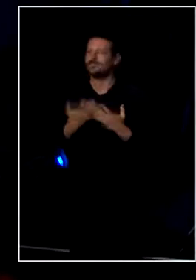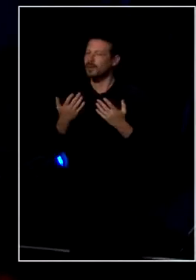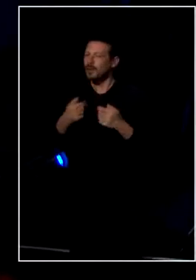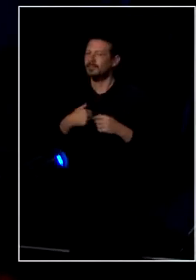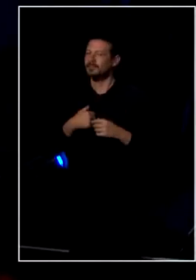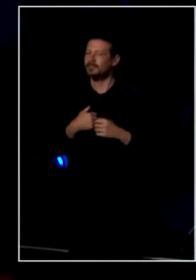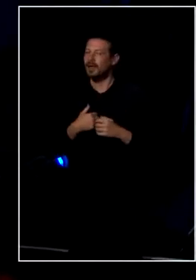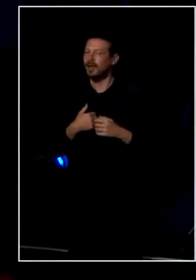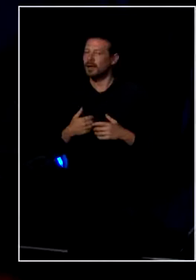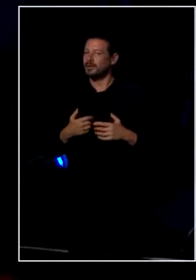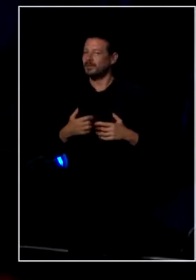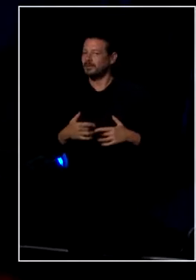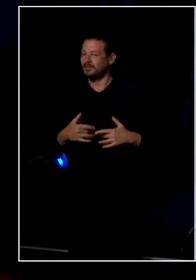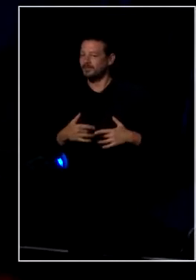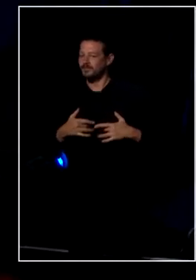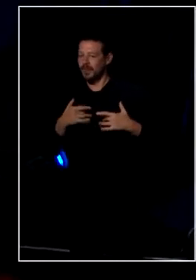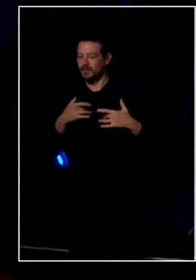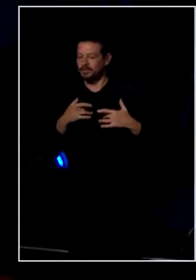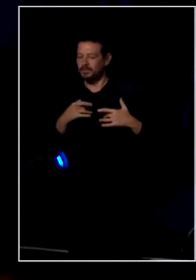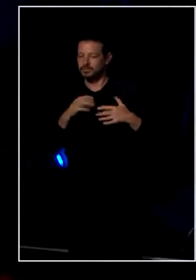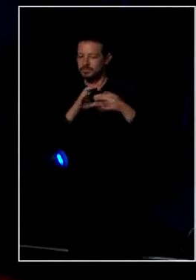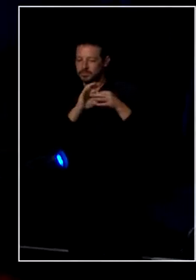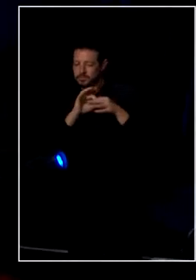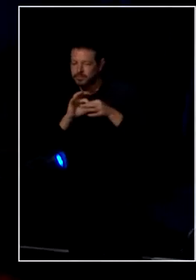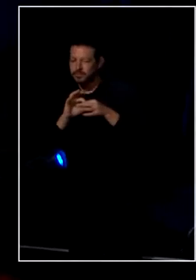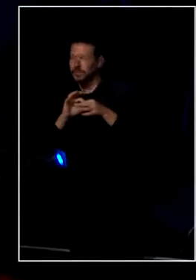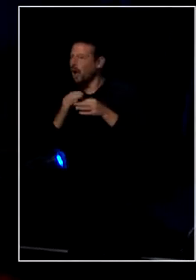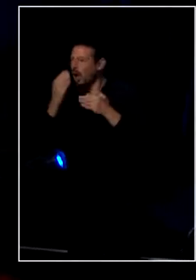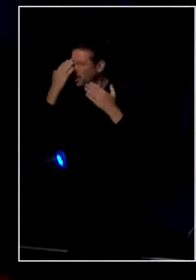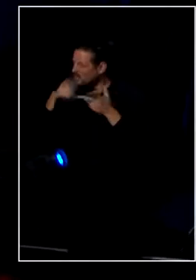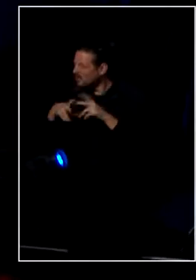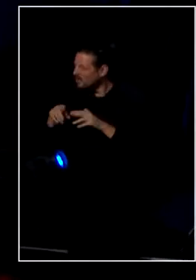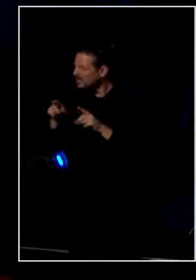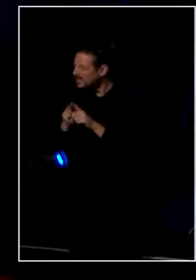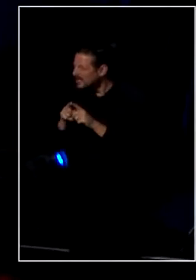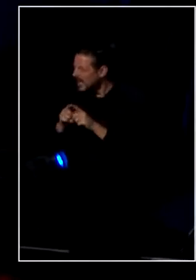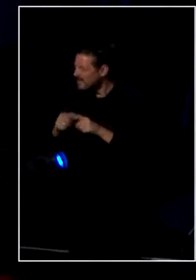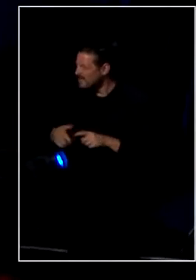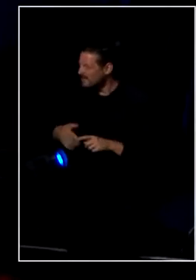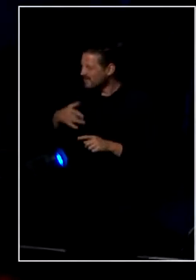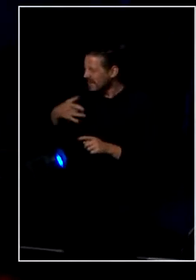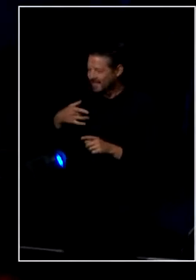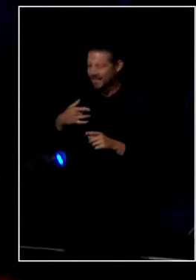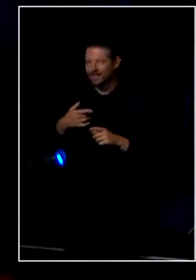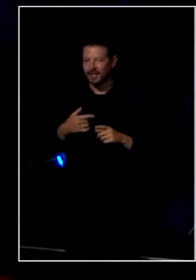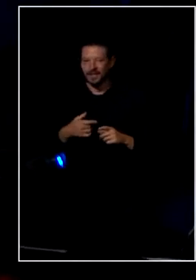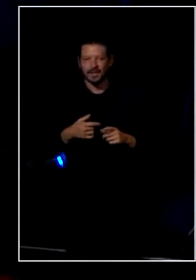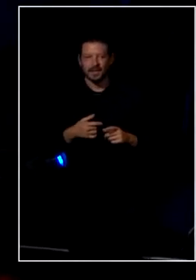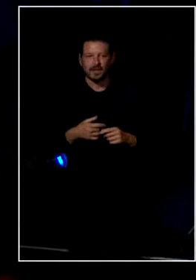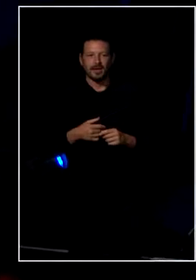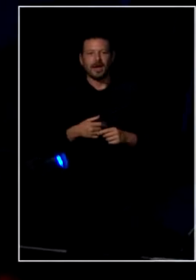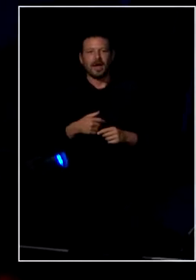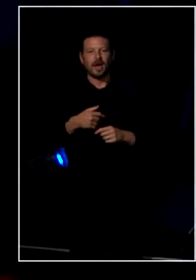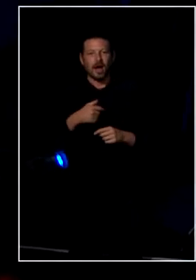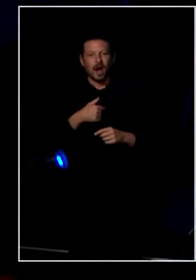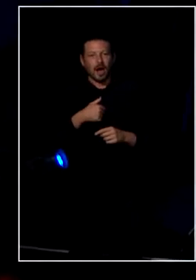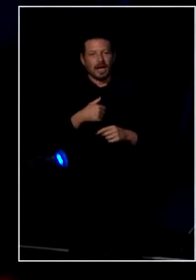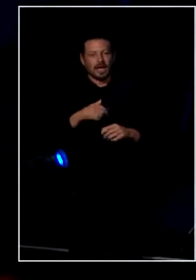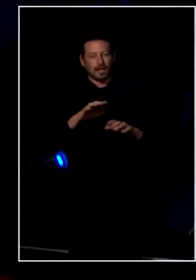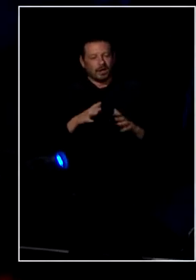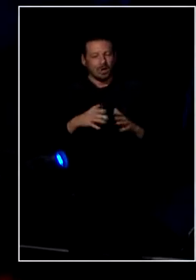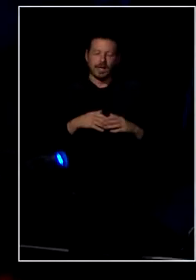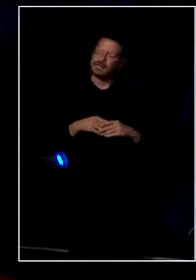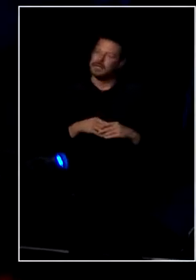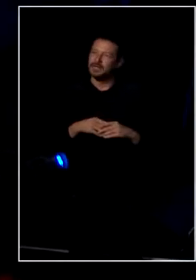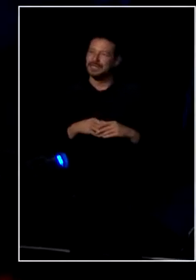I will say, I don't know if anyone else felt this way about reading the book, but I did actually feel also a little bit, I hate using the word